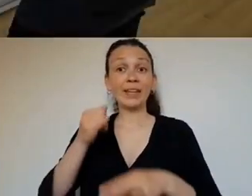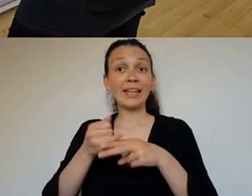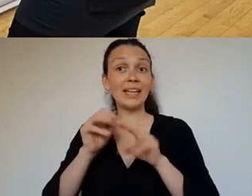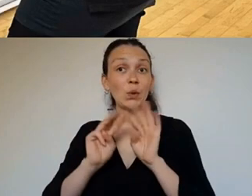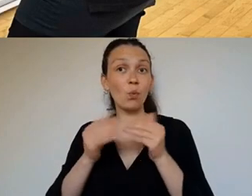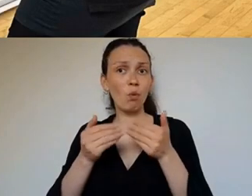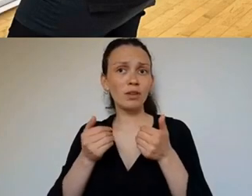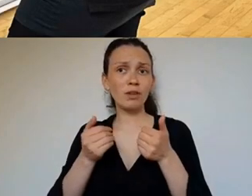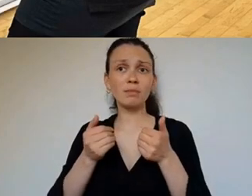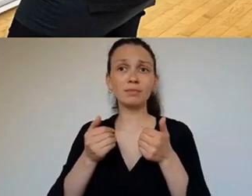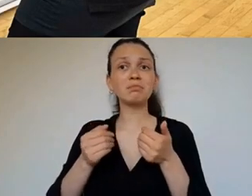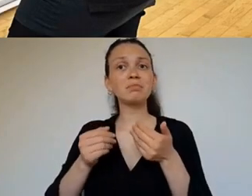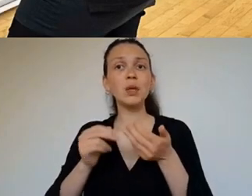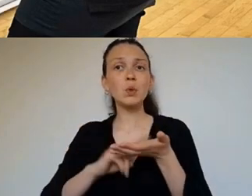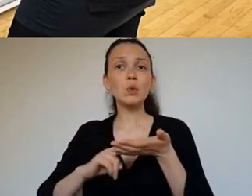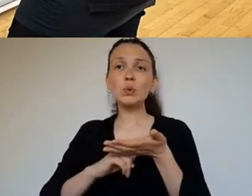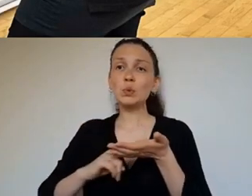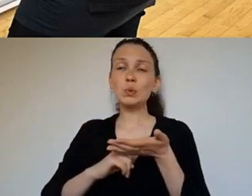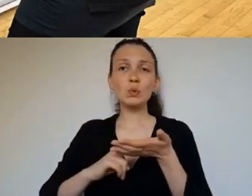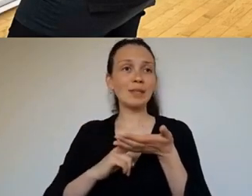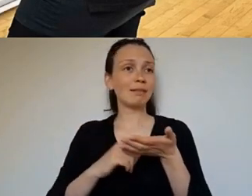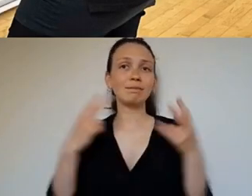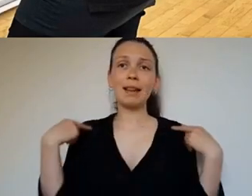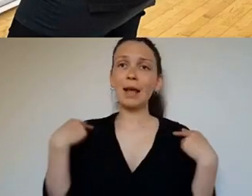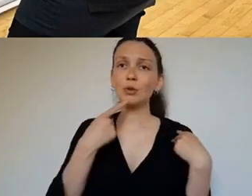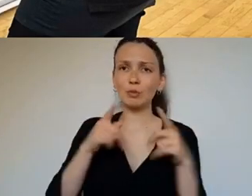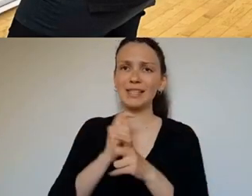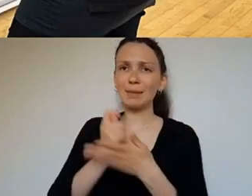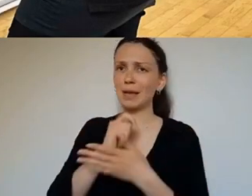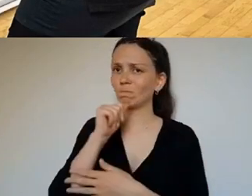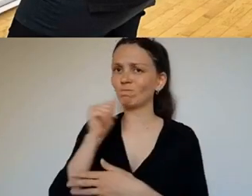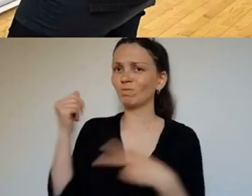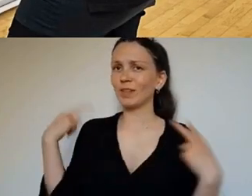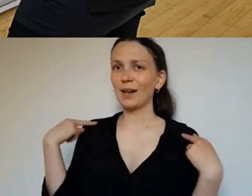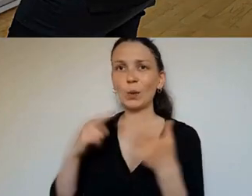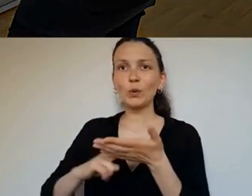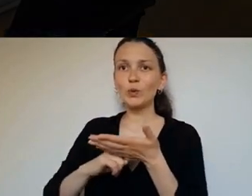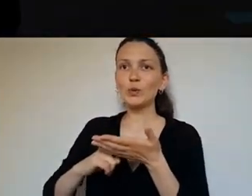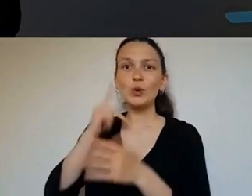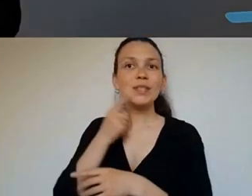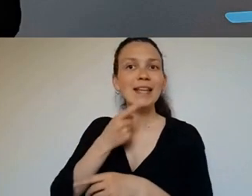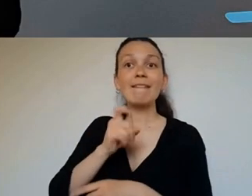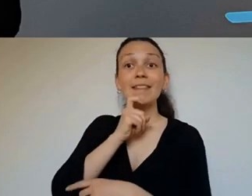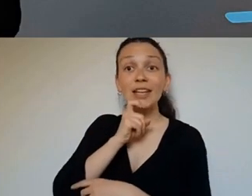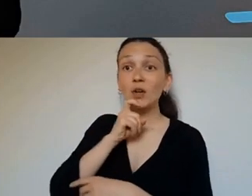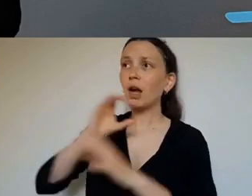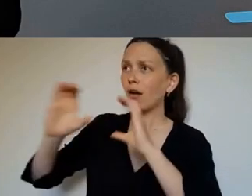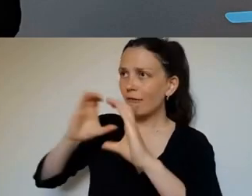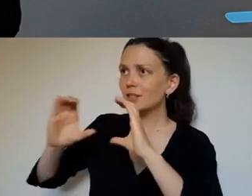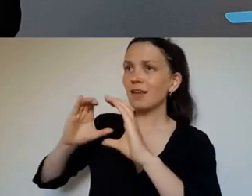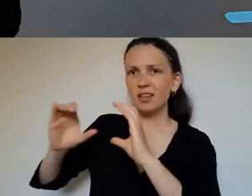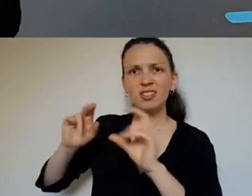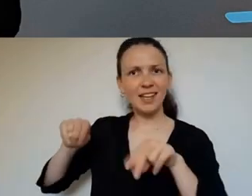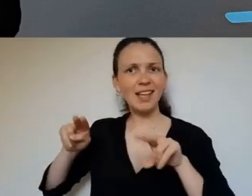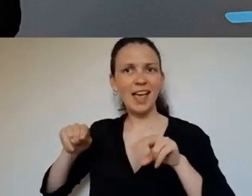In the studio we are both within and without language. Conversations are had between the Deaf and hearing participants and in separate and